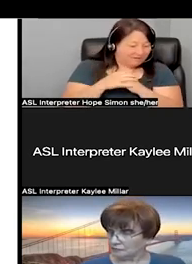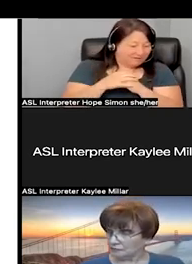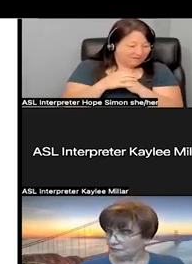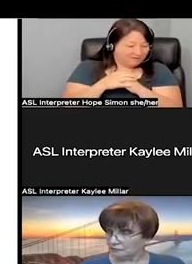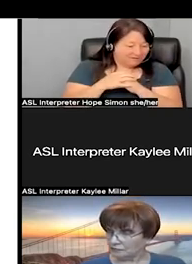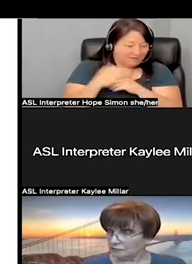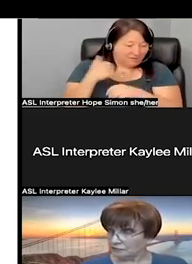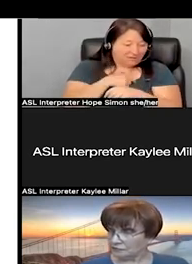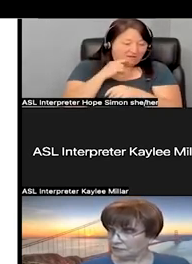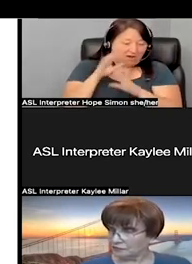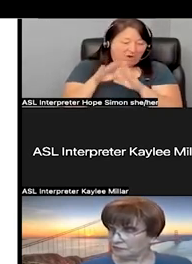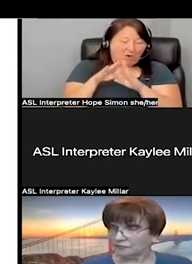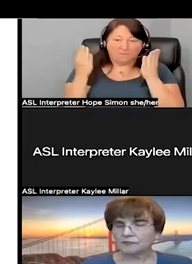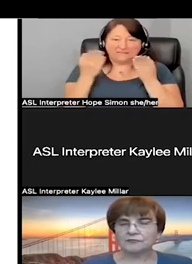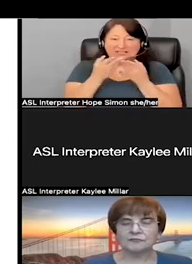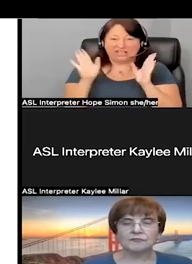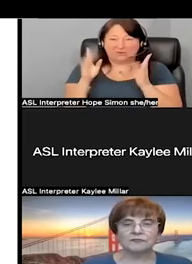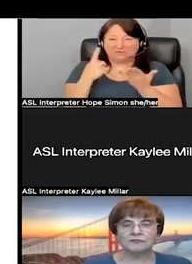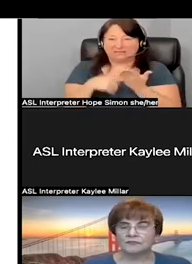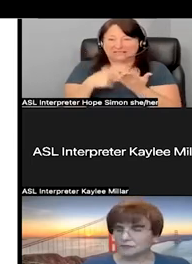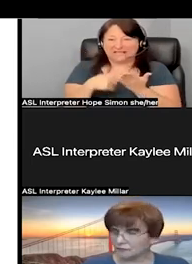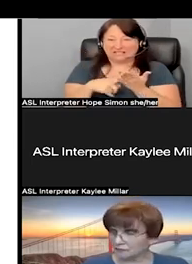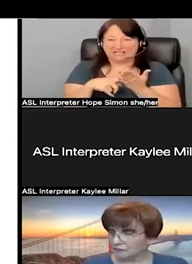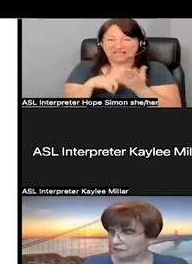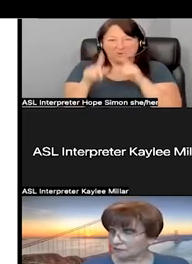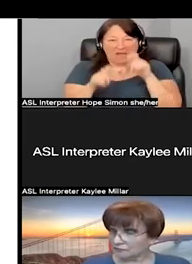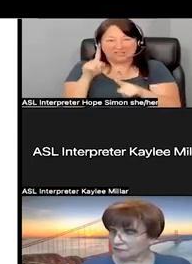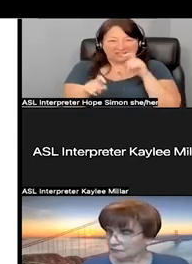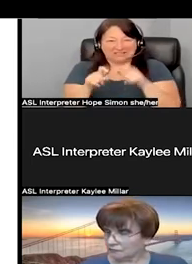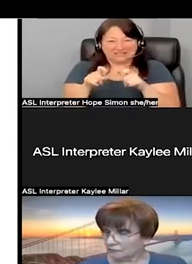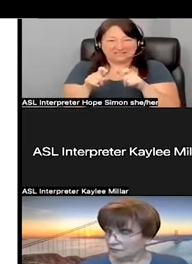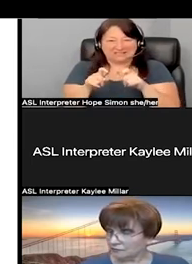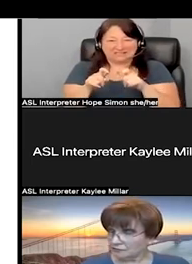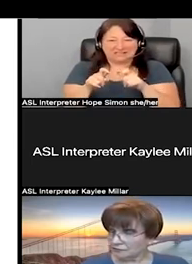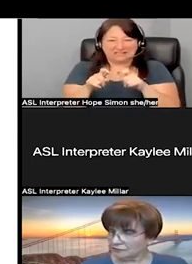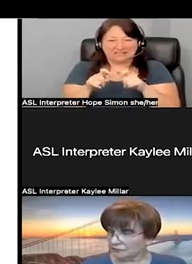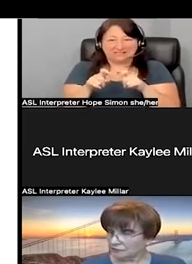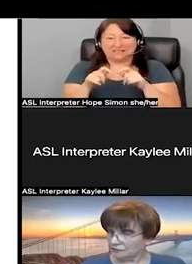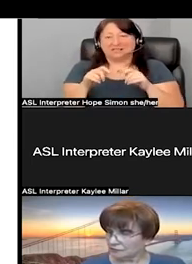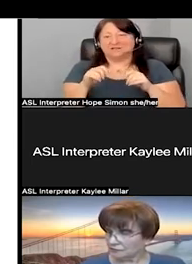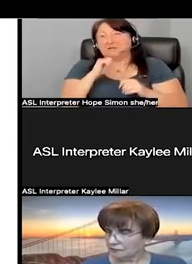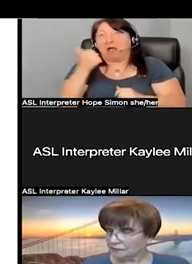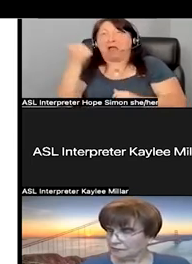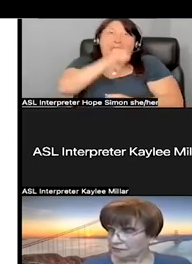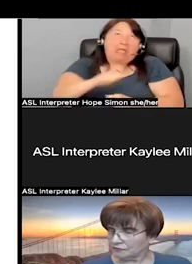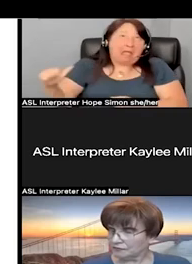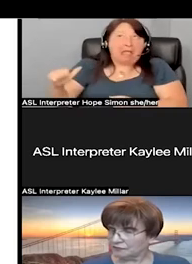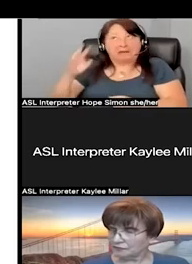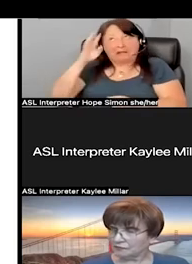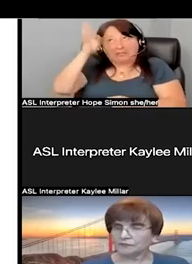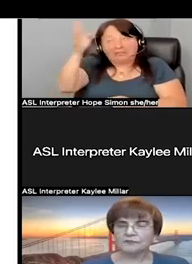to general discussion and questions. This could be, you know, not any question, but earthquake or